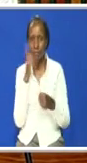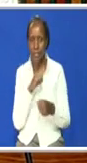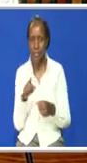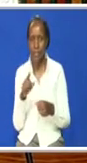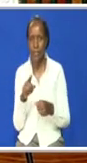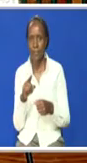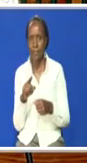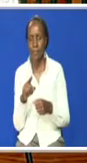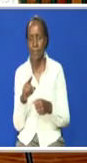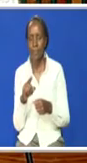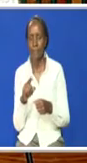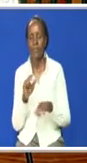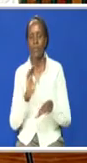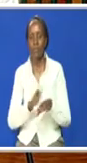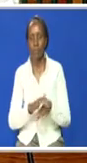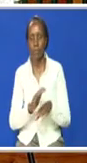Good, my learner.